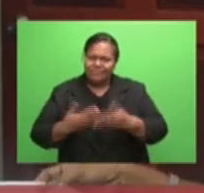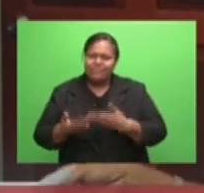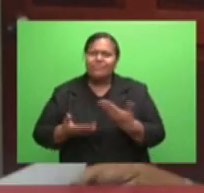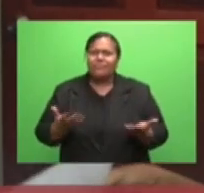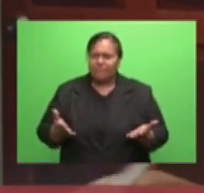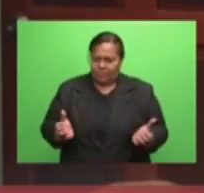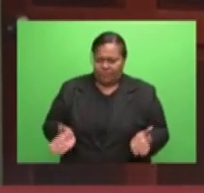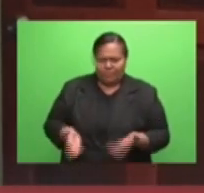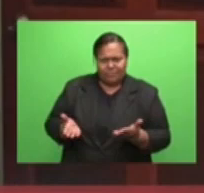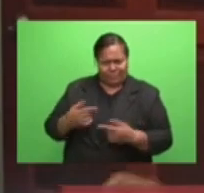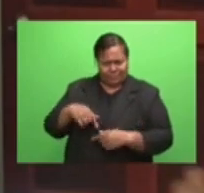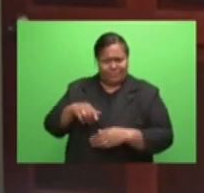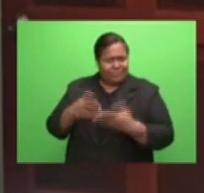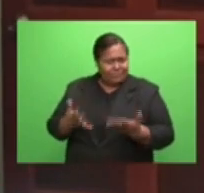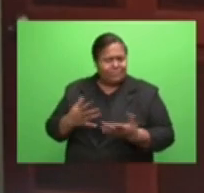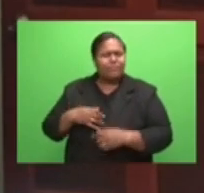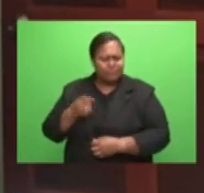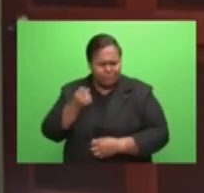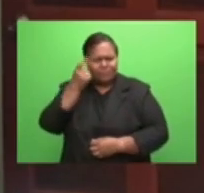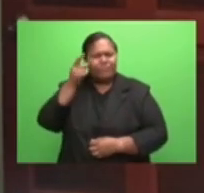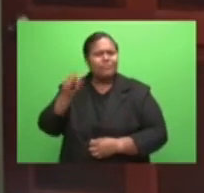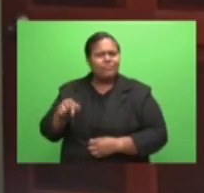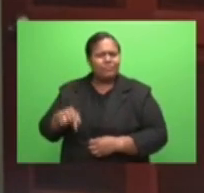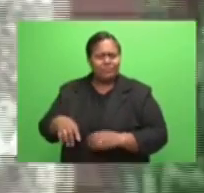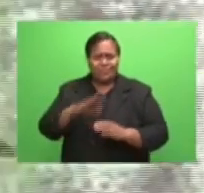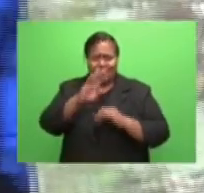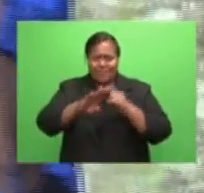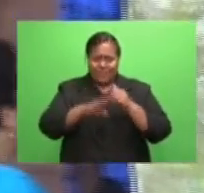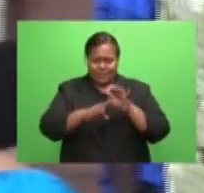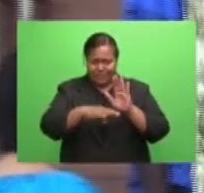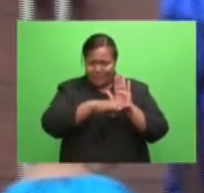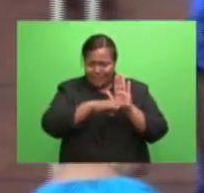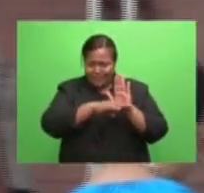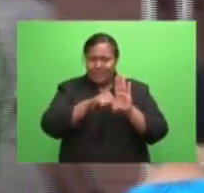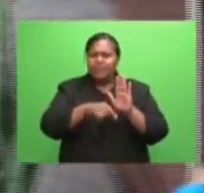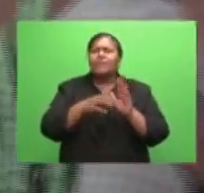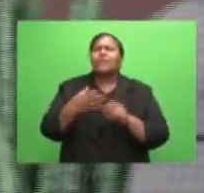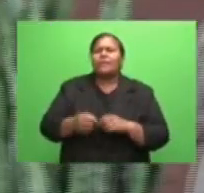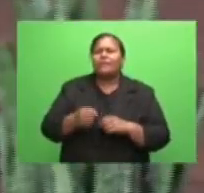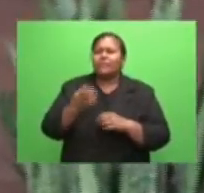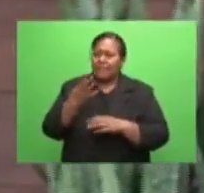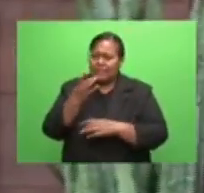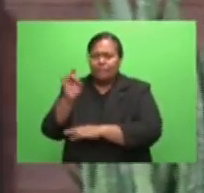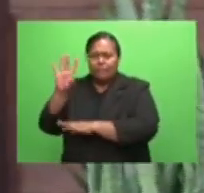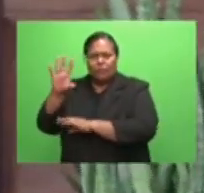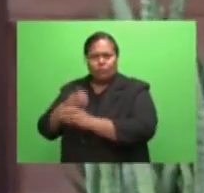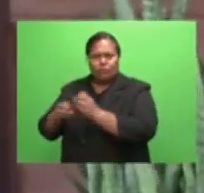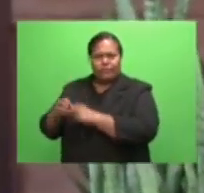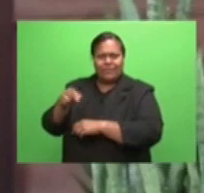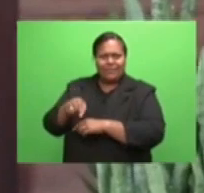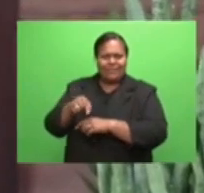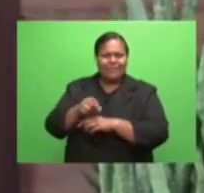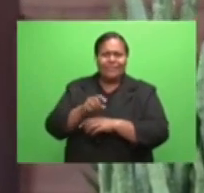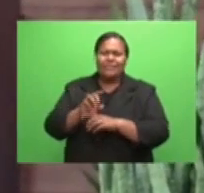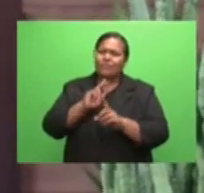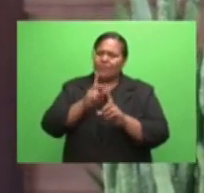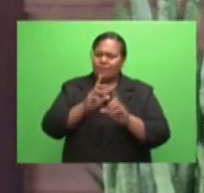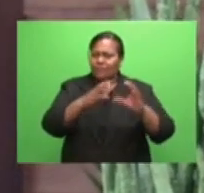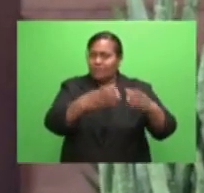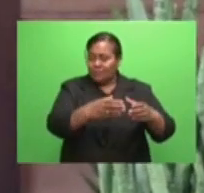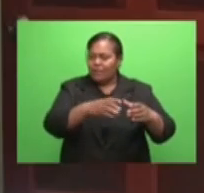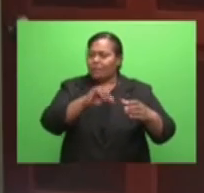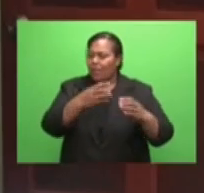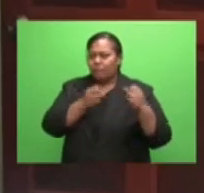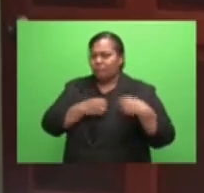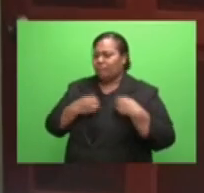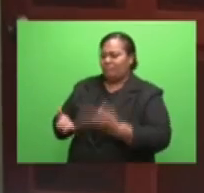the last line, which actually says the Register of Political Parties is an independent office and leaves it to SODELPA to handle this